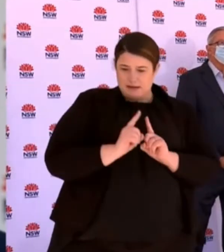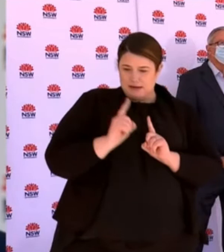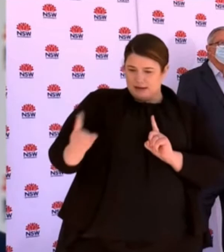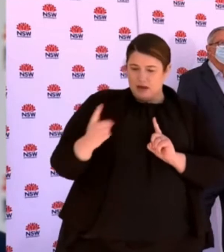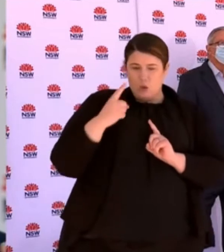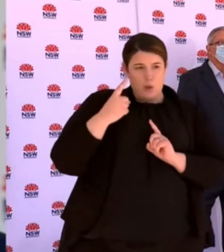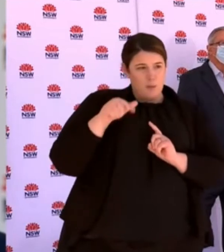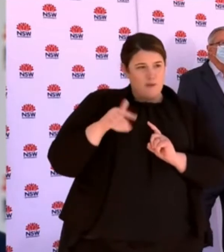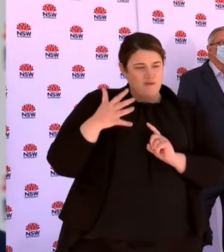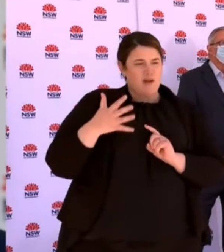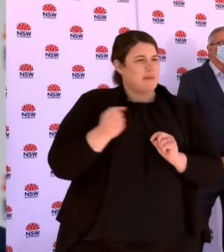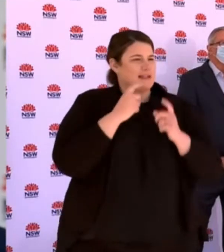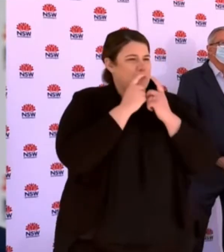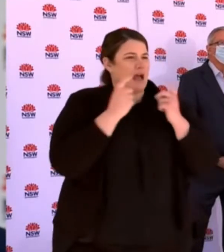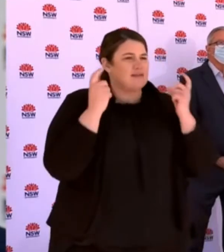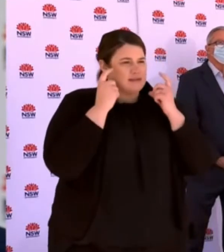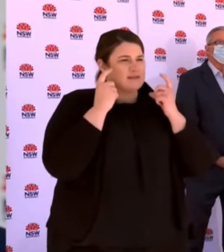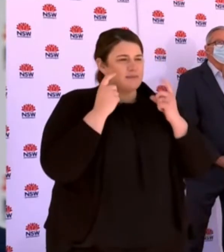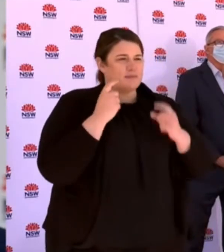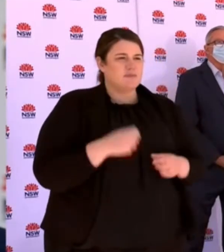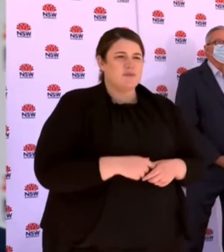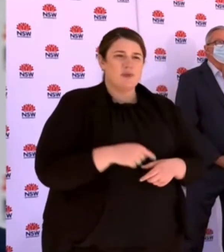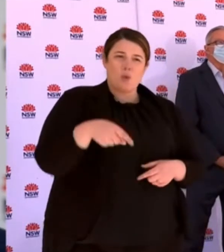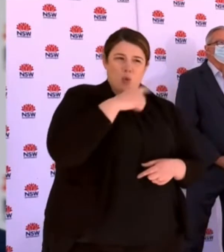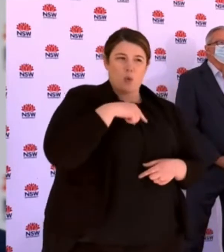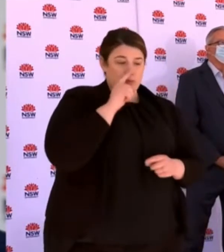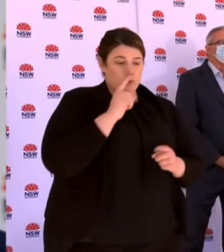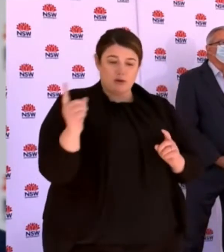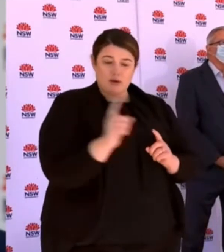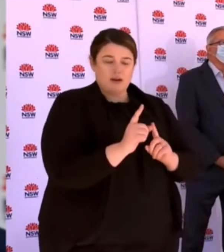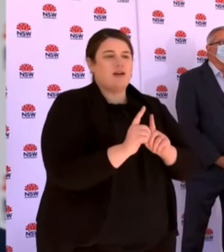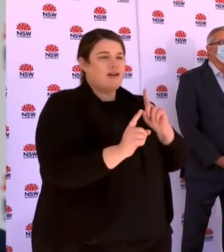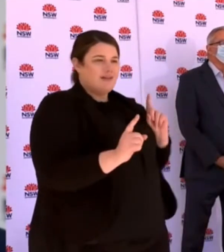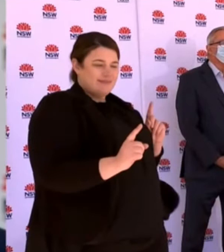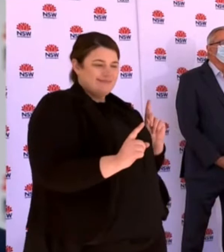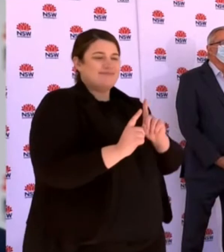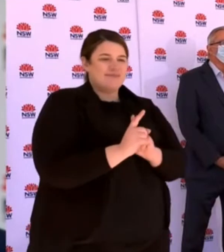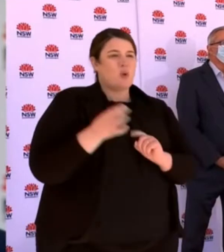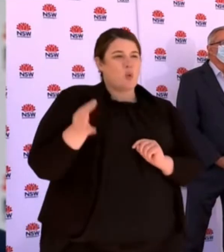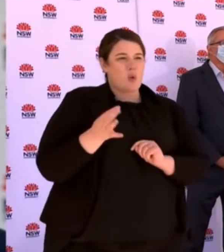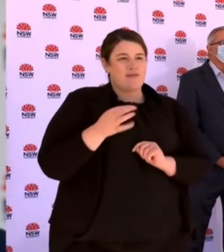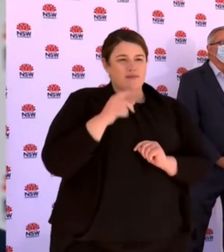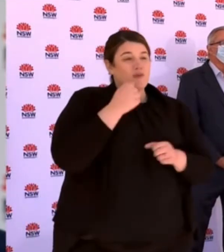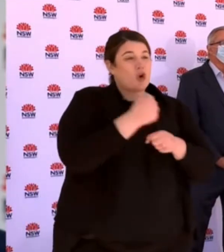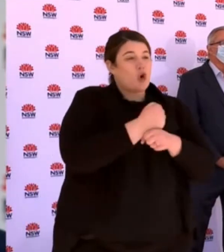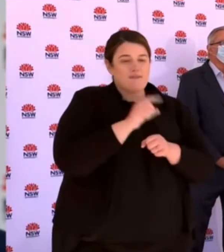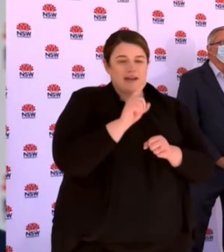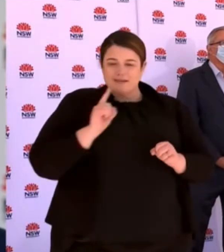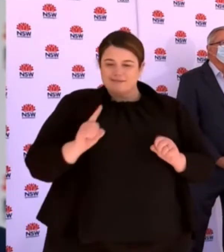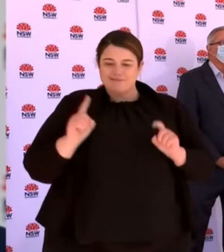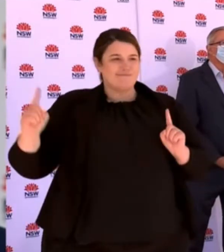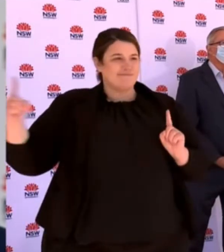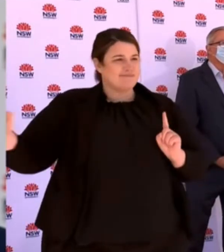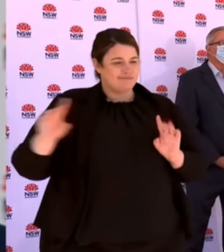can't socially distance, wear a mask. It was pleasing to see everyone politely stepping back, giving people distance as they were waiting for those takeaway